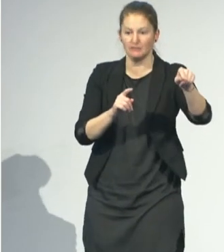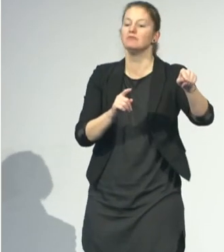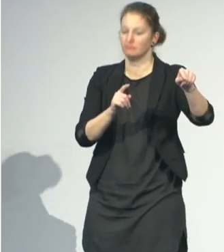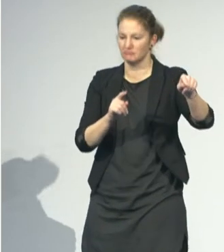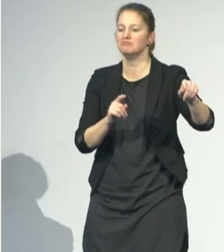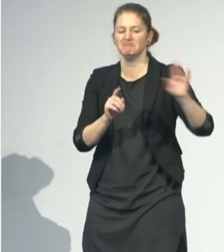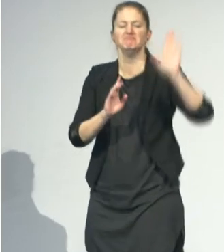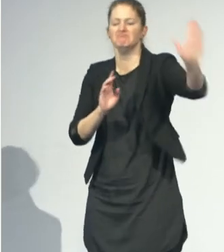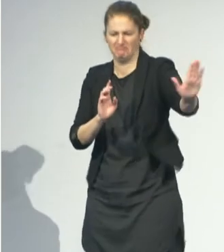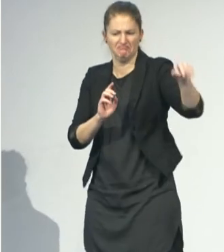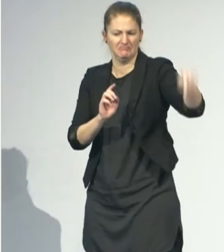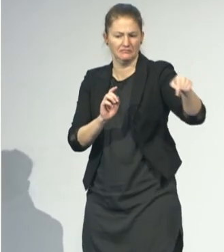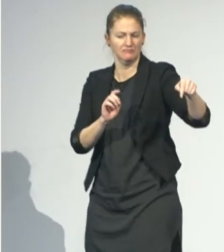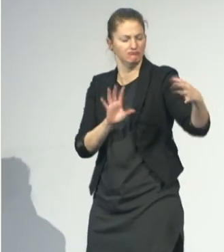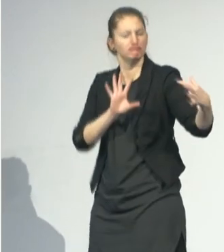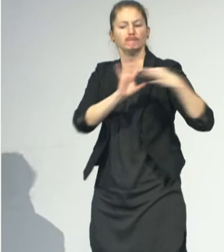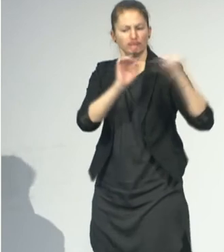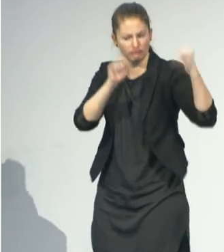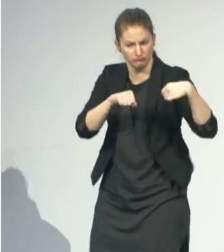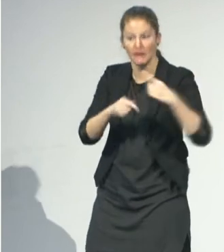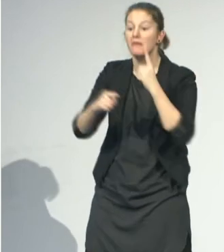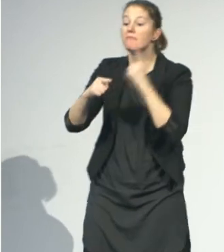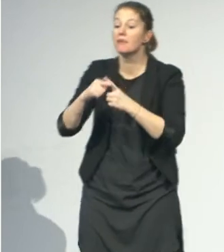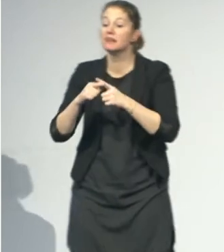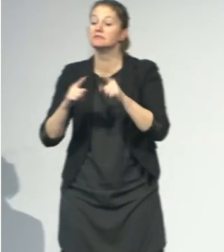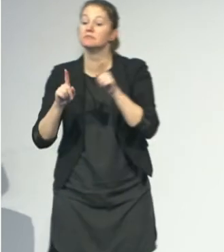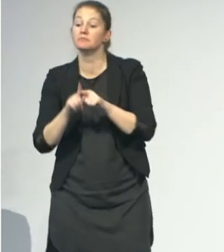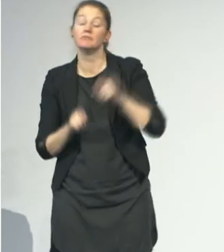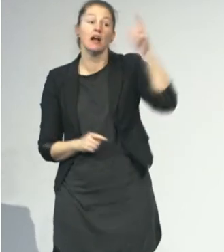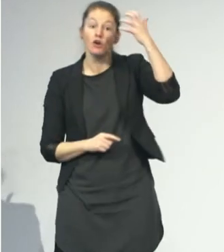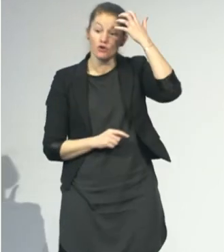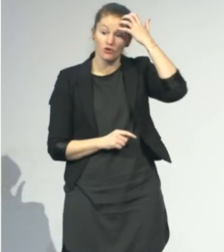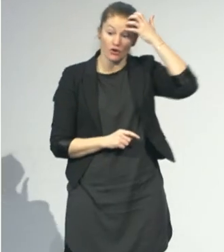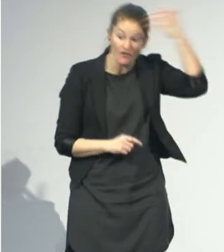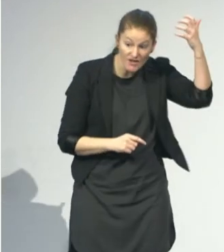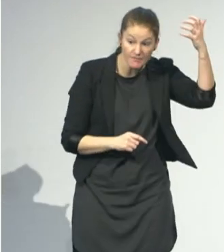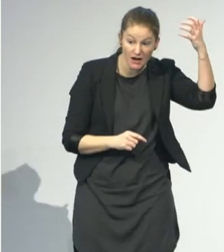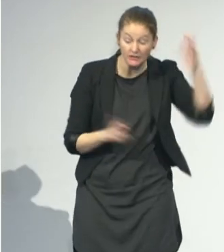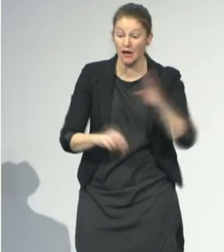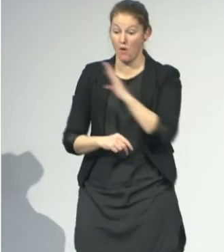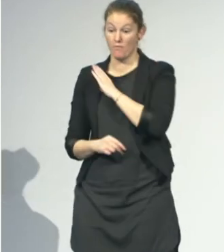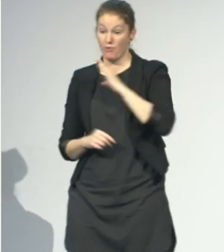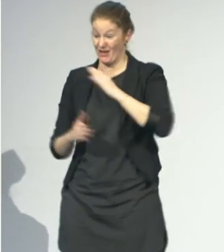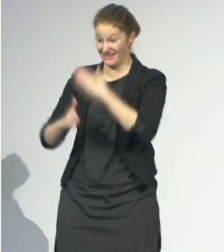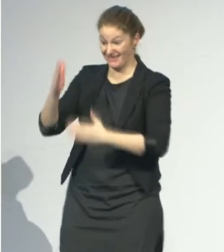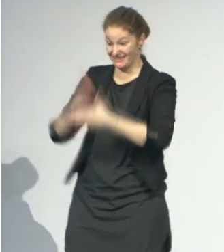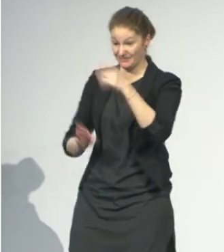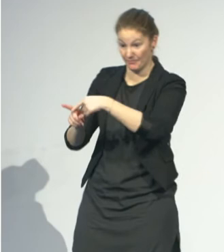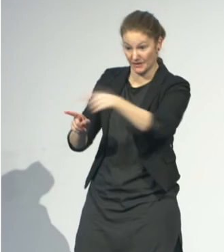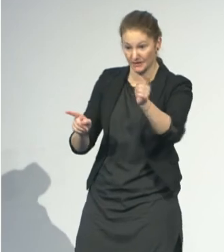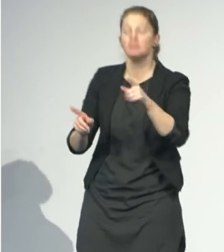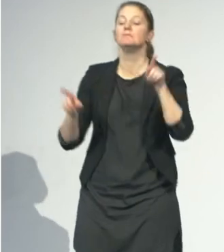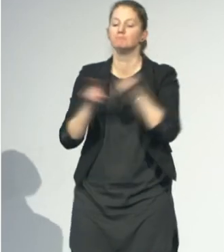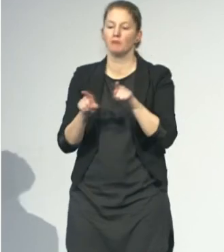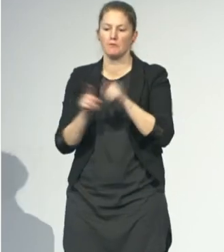is having a great impact on the students in order to complement their career. Great. Also, yeah. Thank you